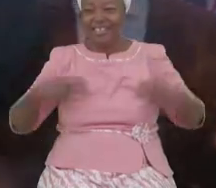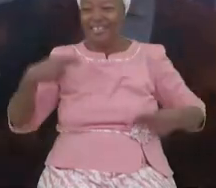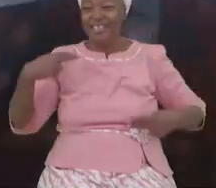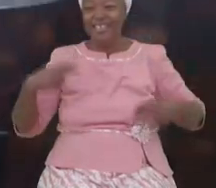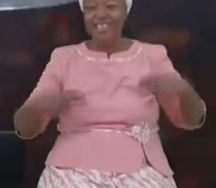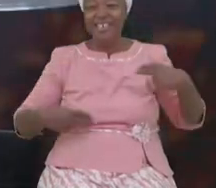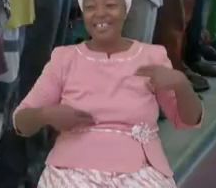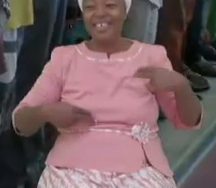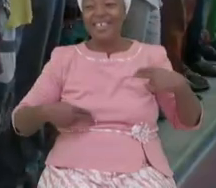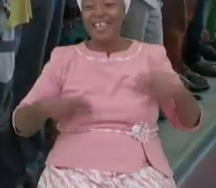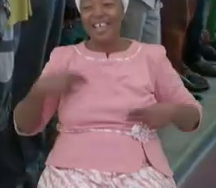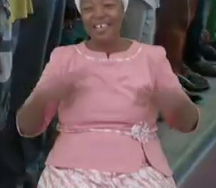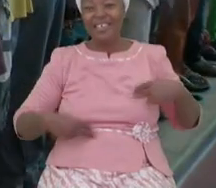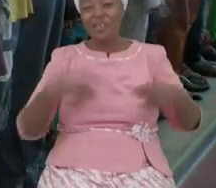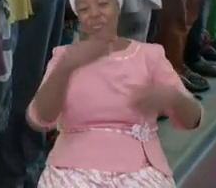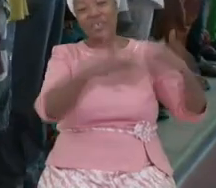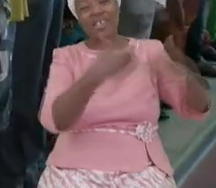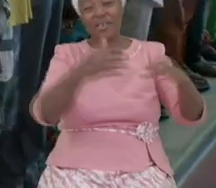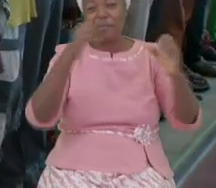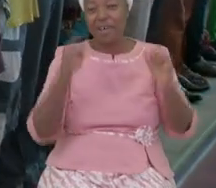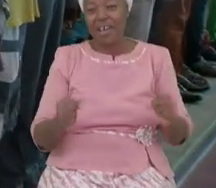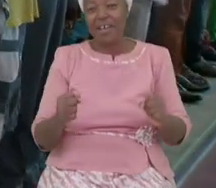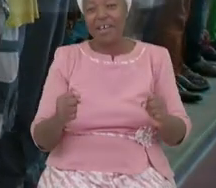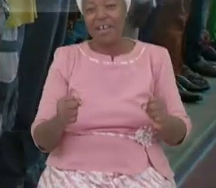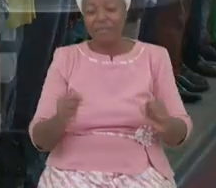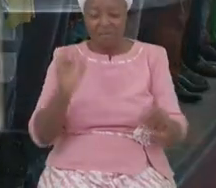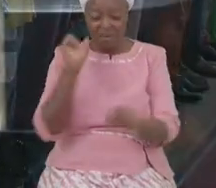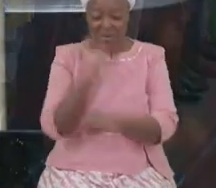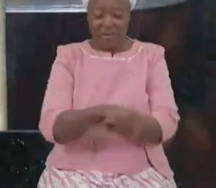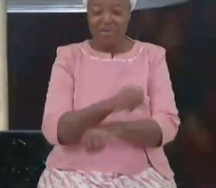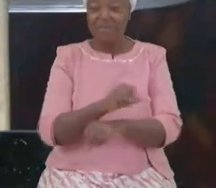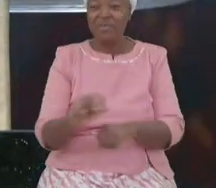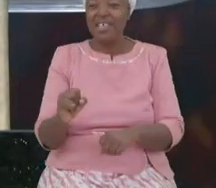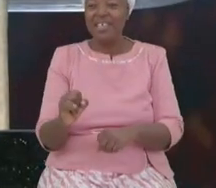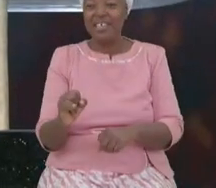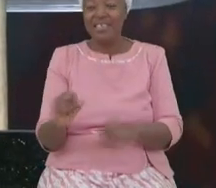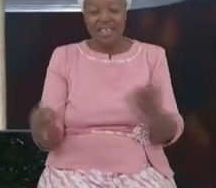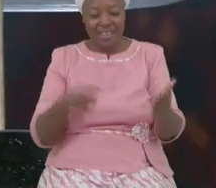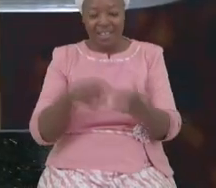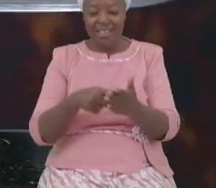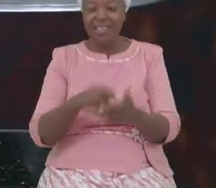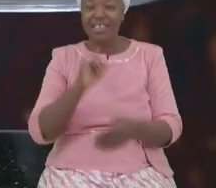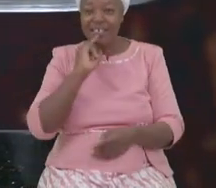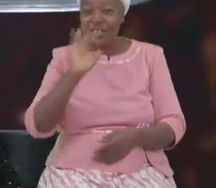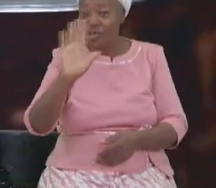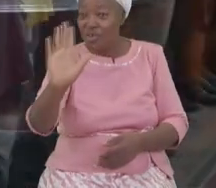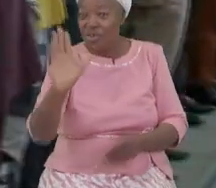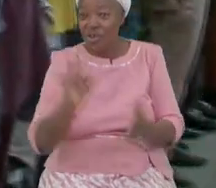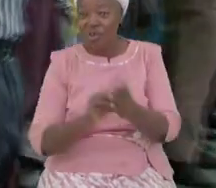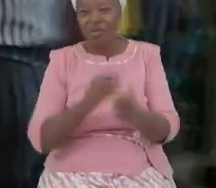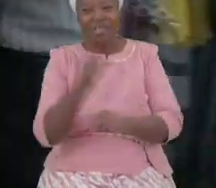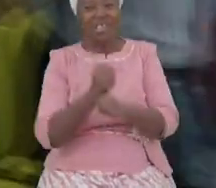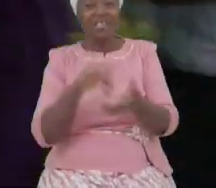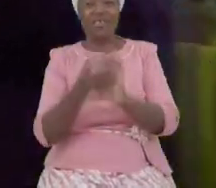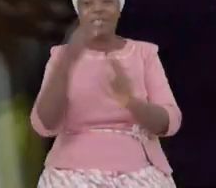Amen. Powerful. Amen. Conquering. Amen. This is your year. Amen.